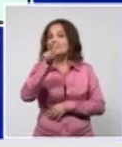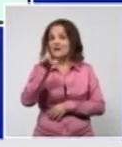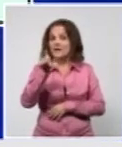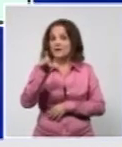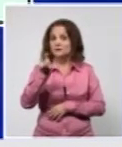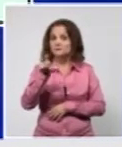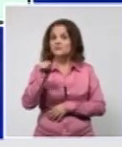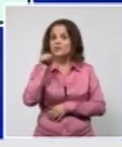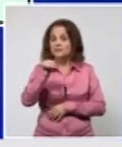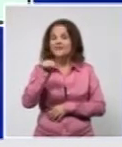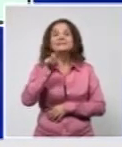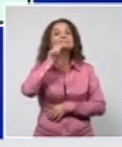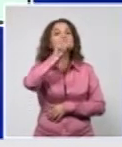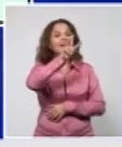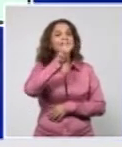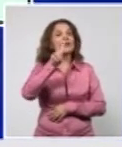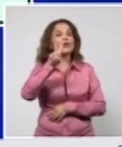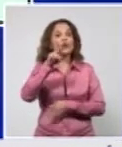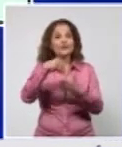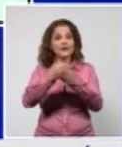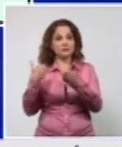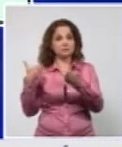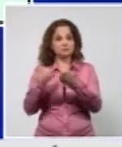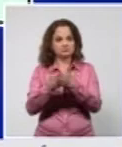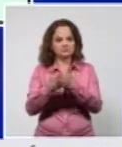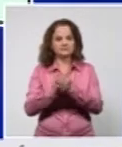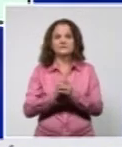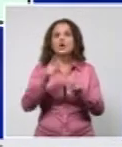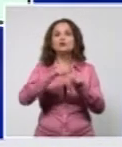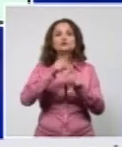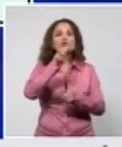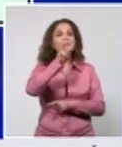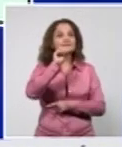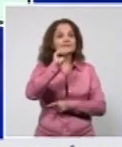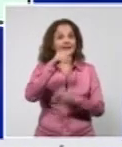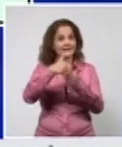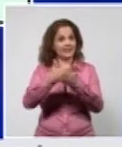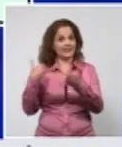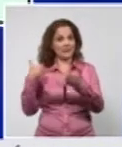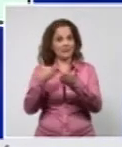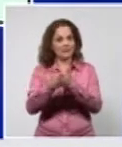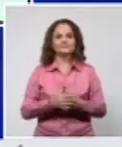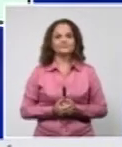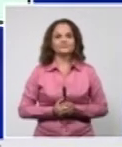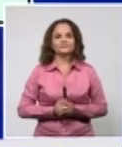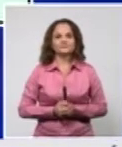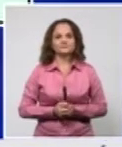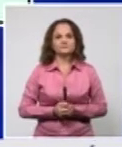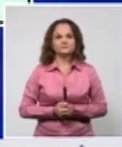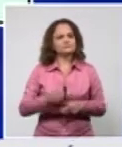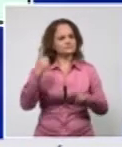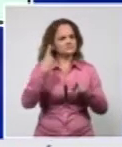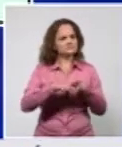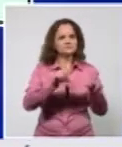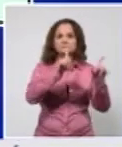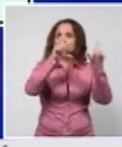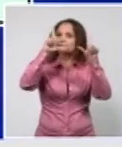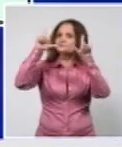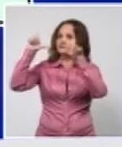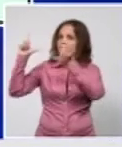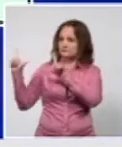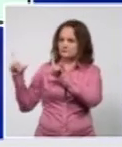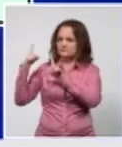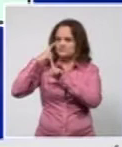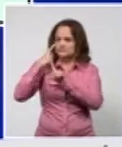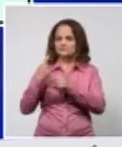with 7 and 5 days free of COVID-19 cases respectively. The second chart shows